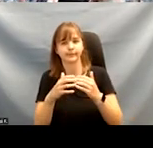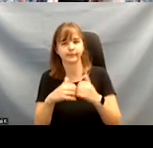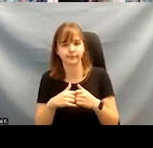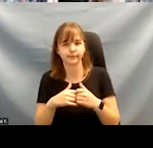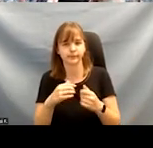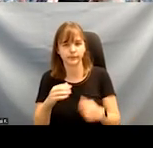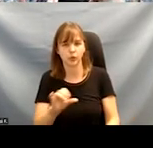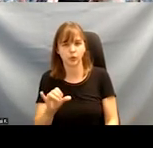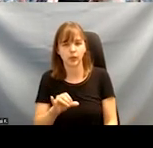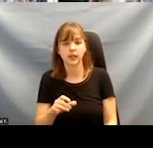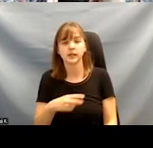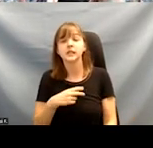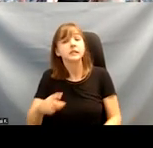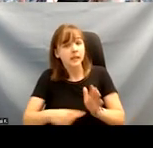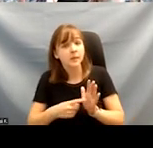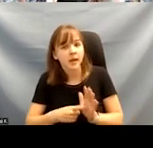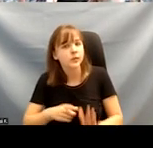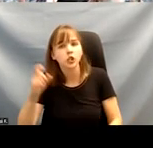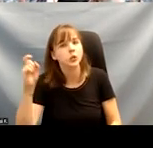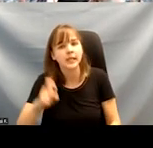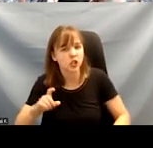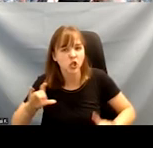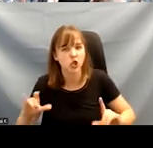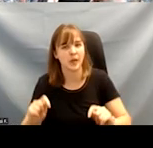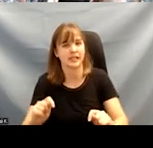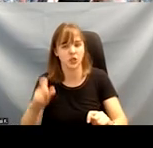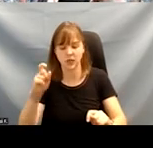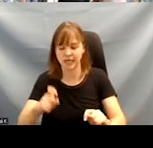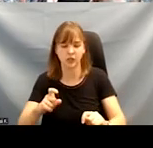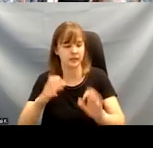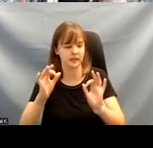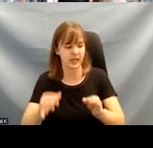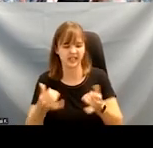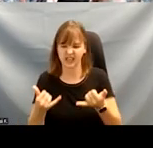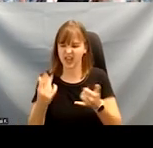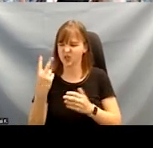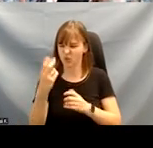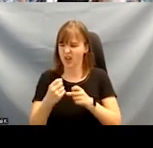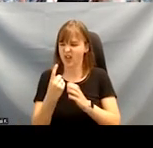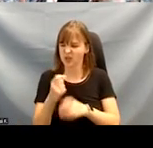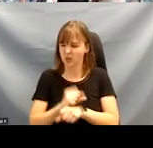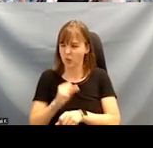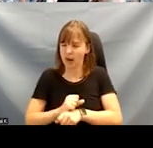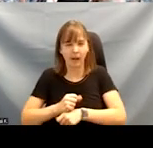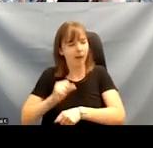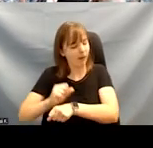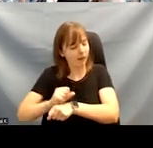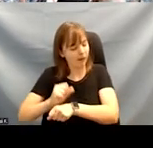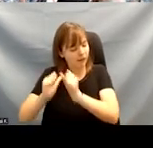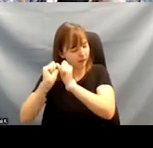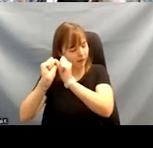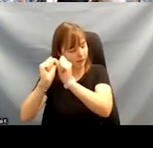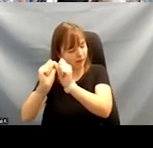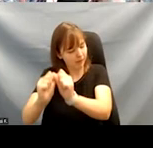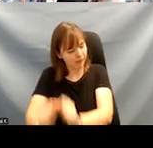down and just like push out a 12-hour day and, you know, really just, you know, focus. But I think that we should definitely be